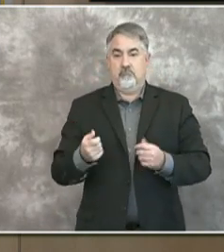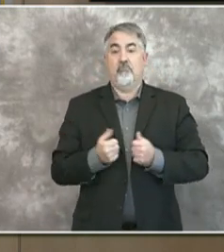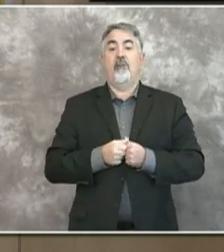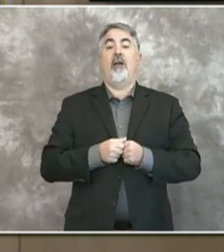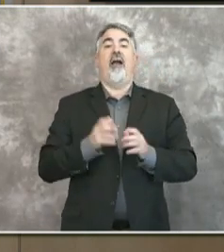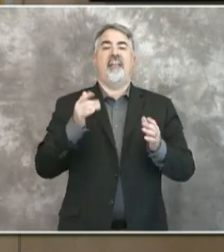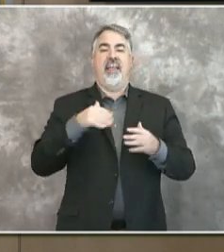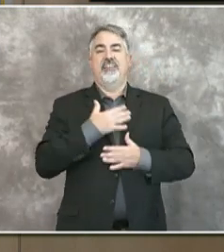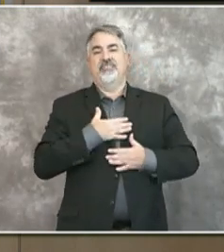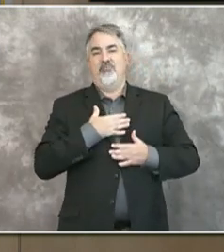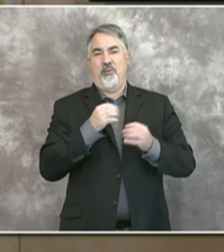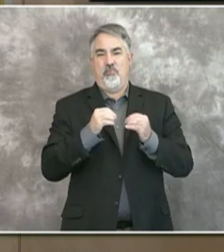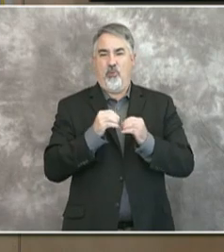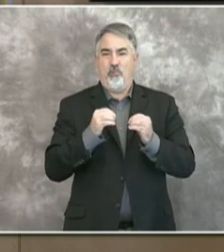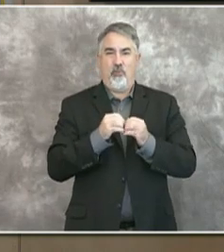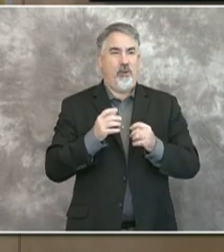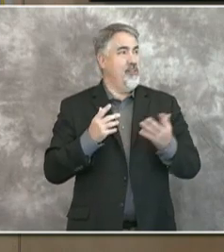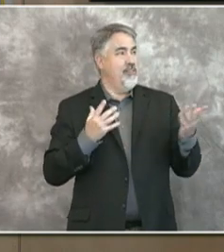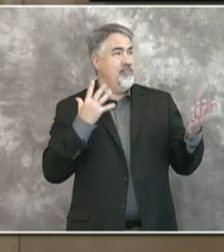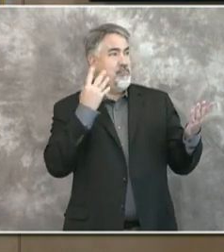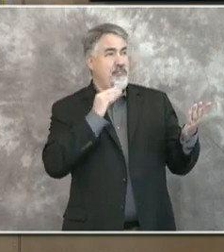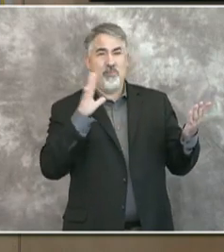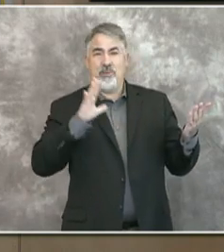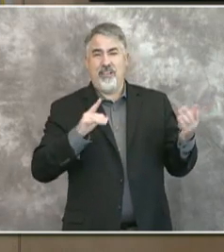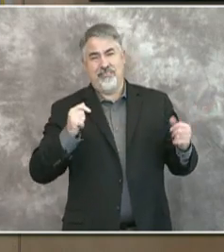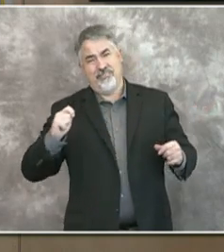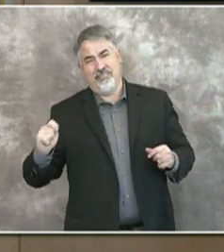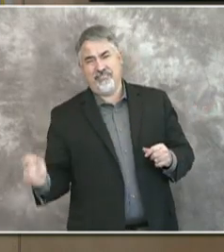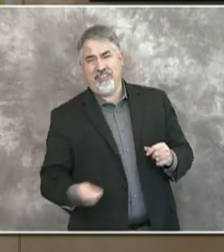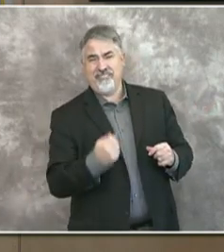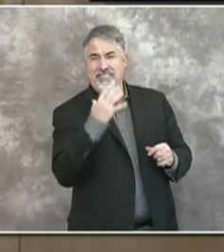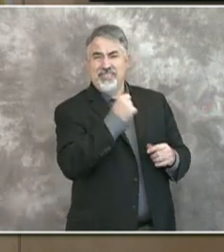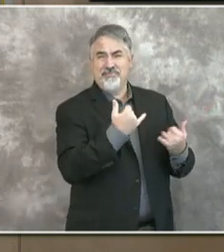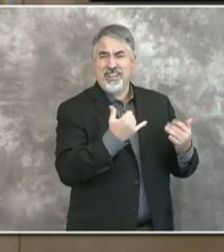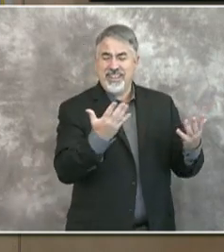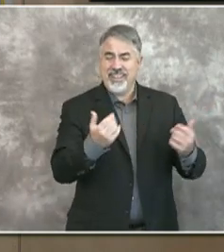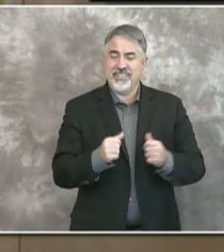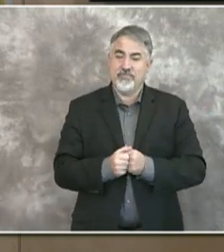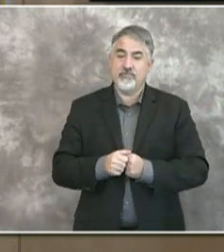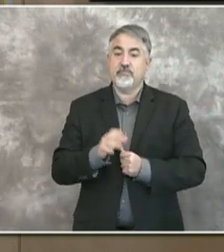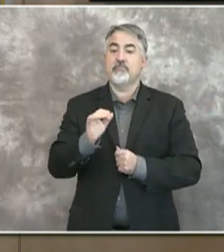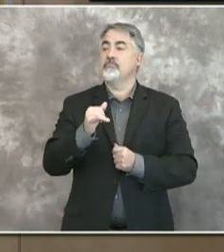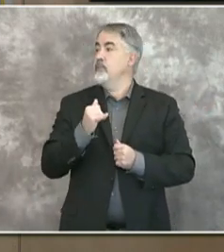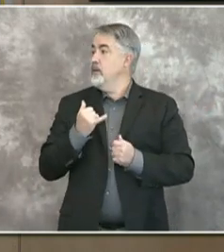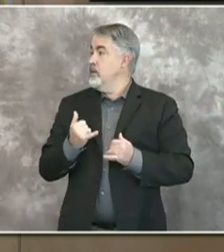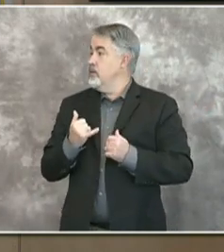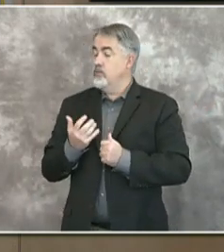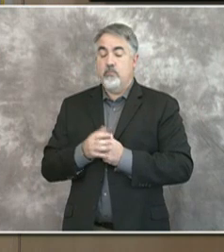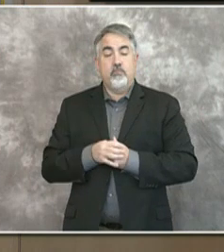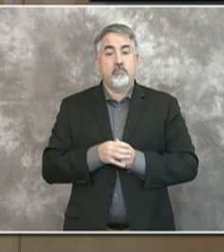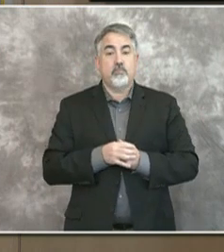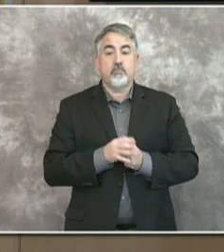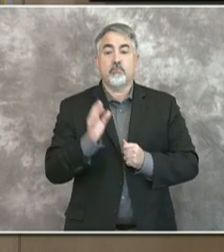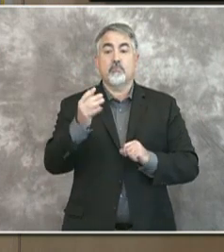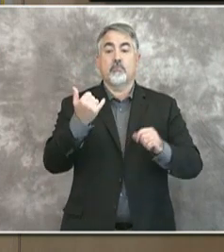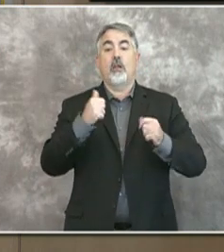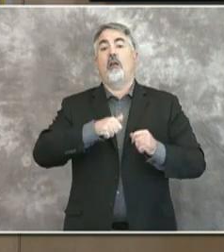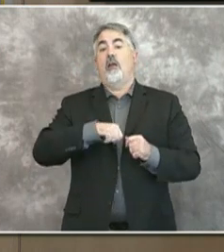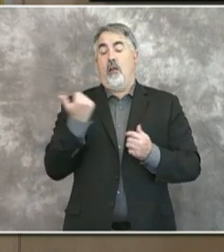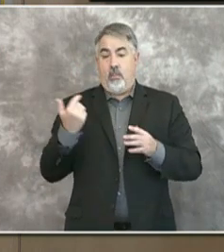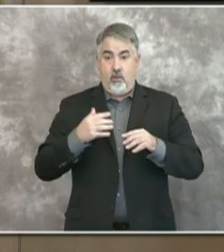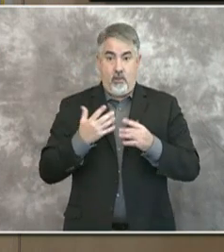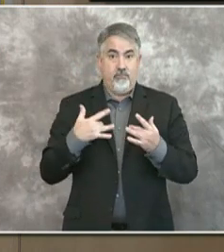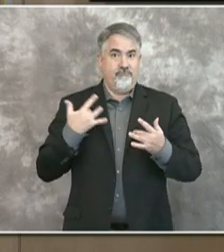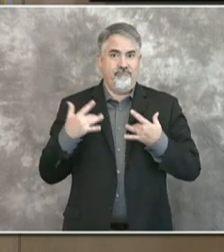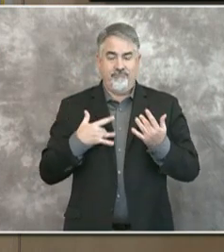courses that we have in the San Diego region, so I hope you get a chance to get out and enjoy them. And we have another recreation activity